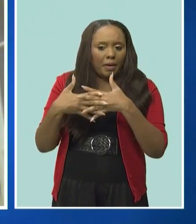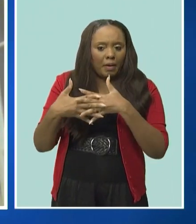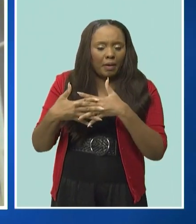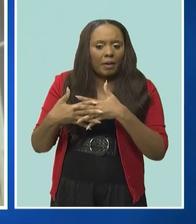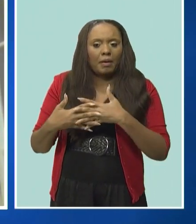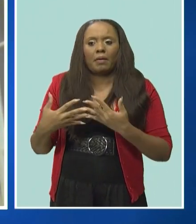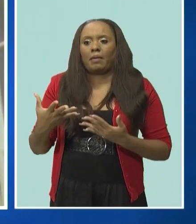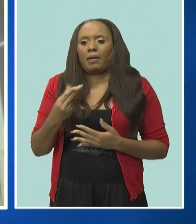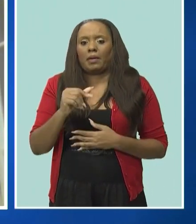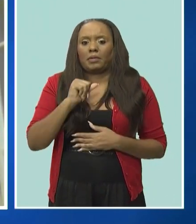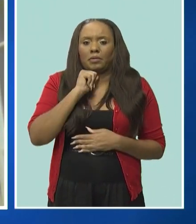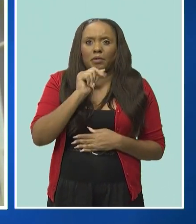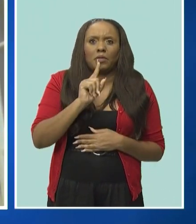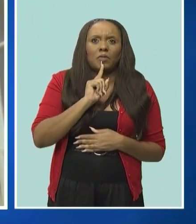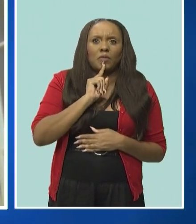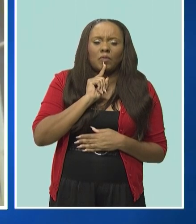little,